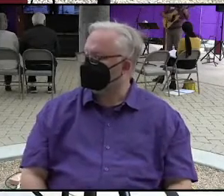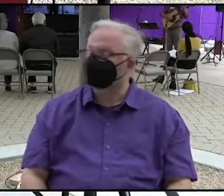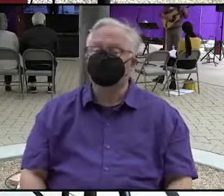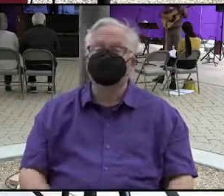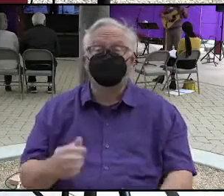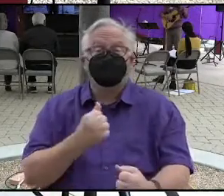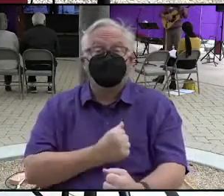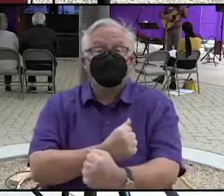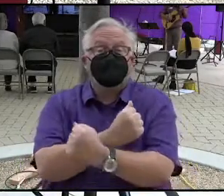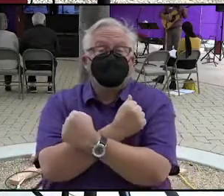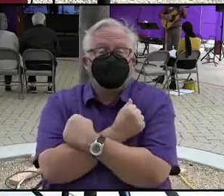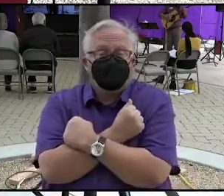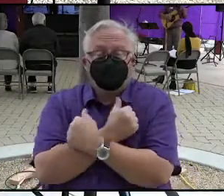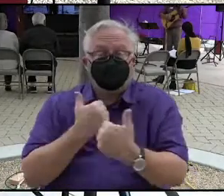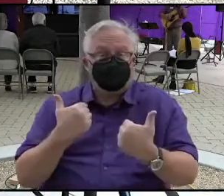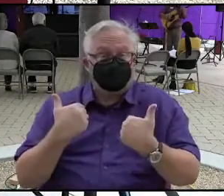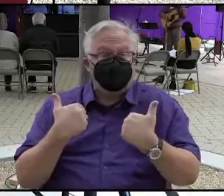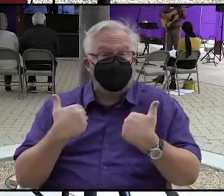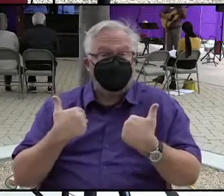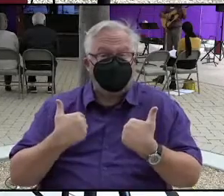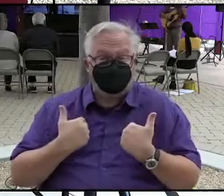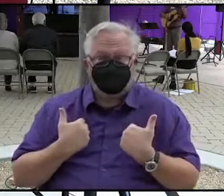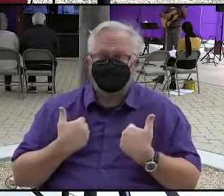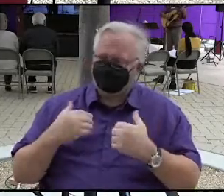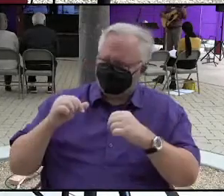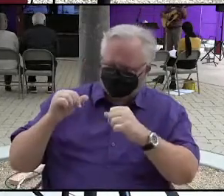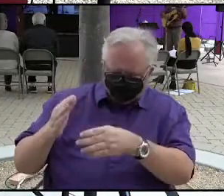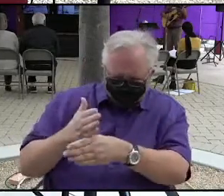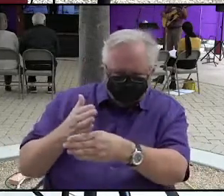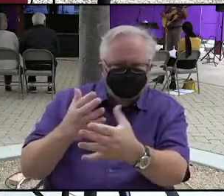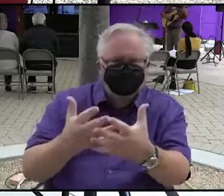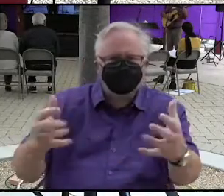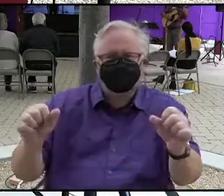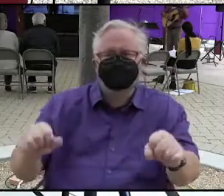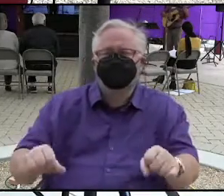To share all the love that I can,